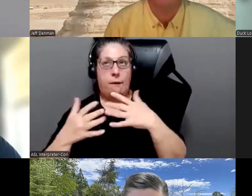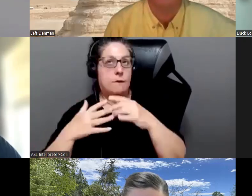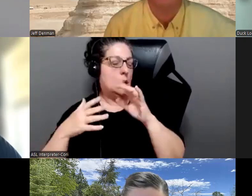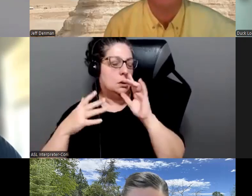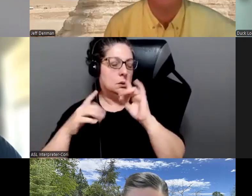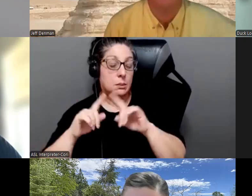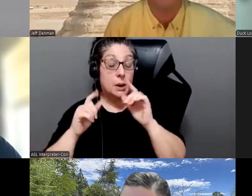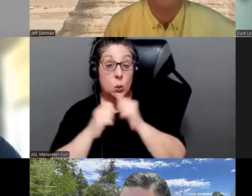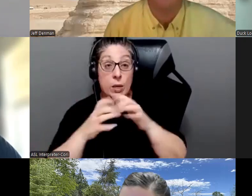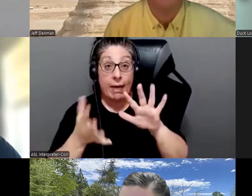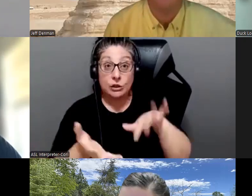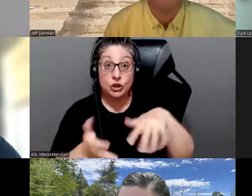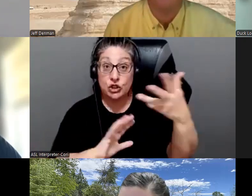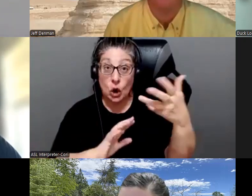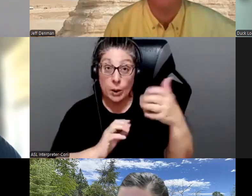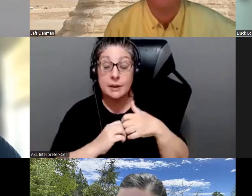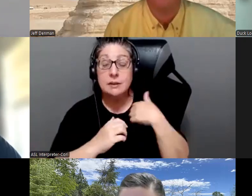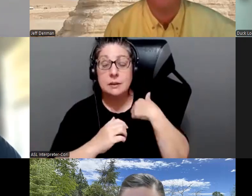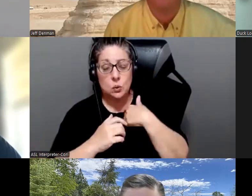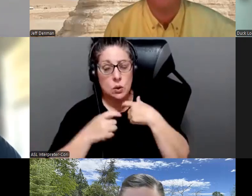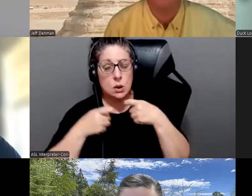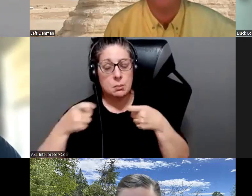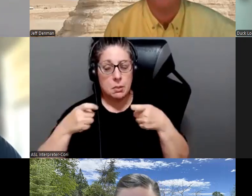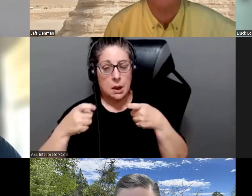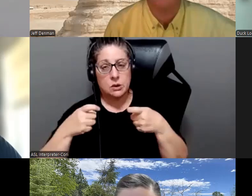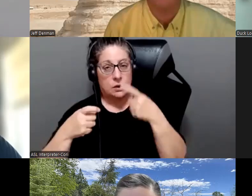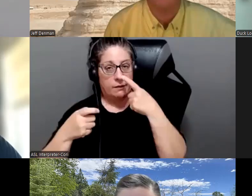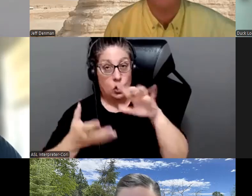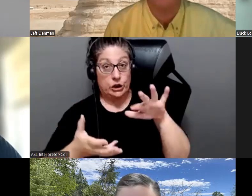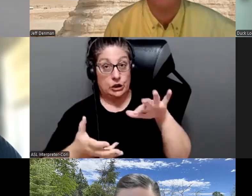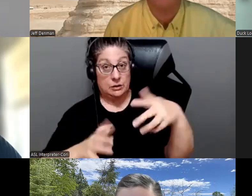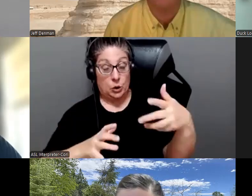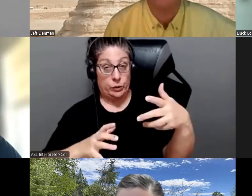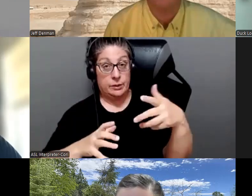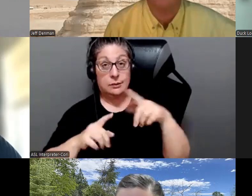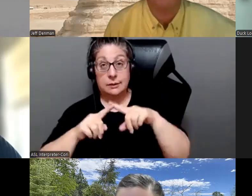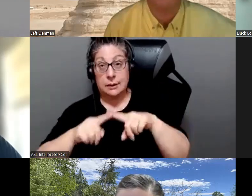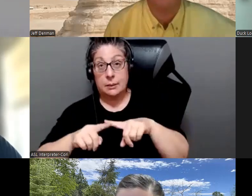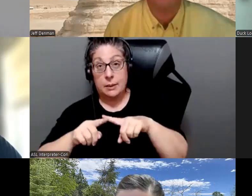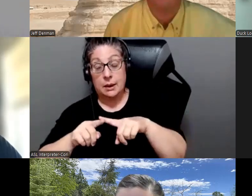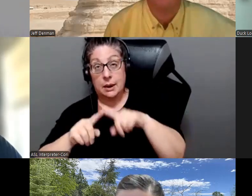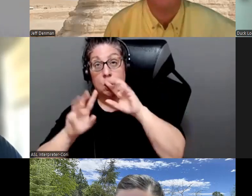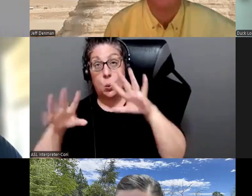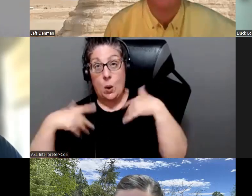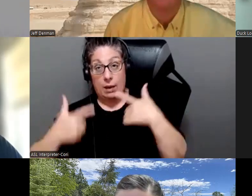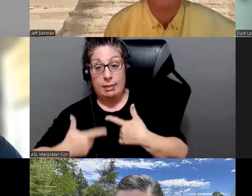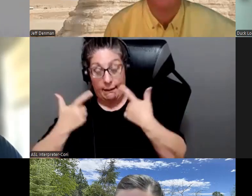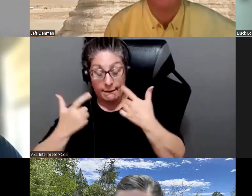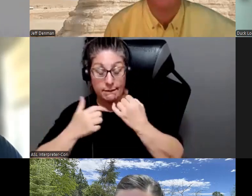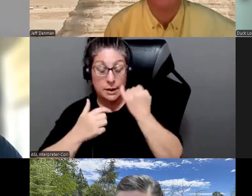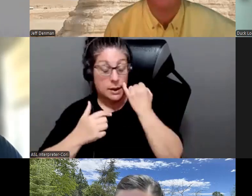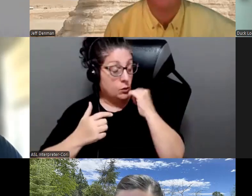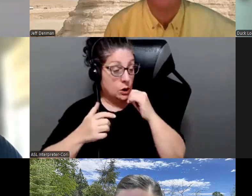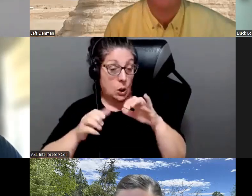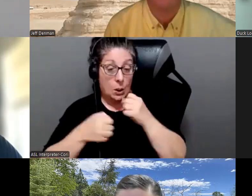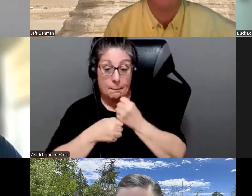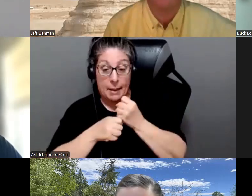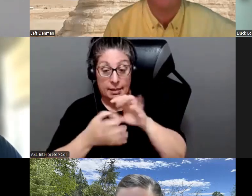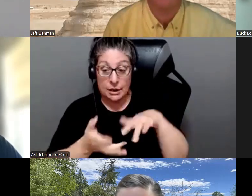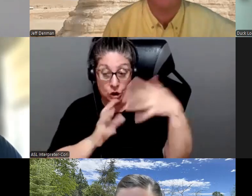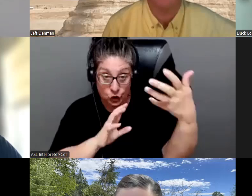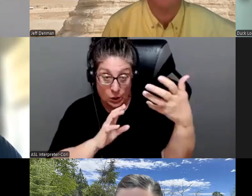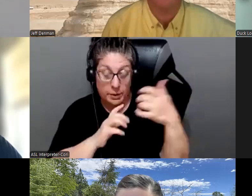But without the disturbance, right? We're managing for disturbance dependent wildlife. If we don't make the